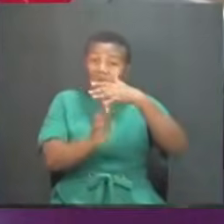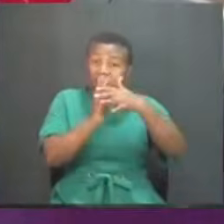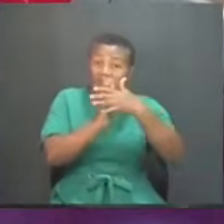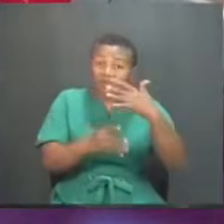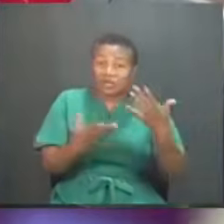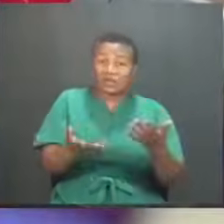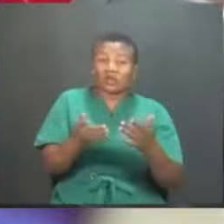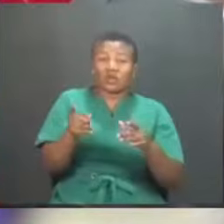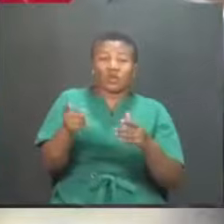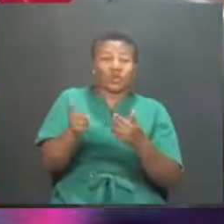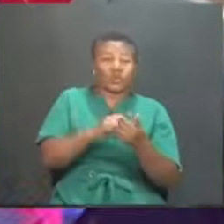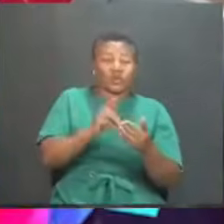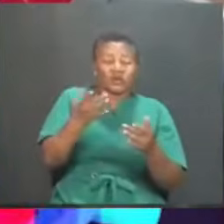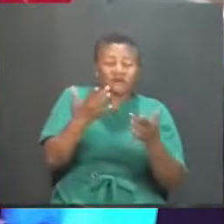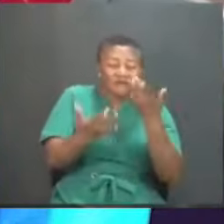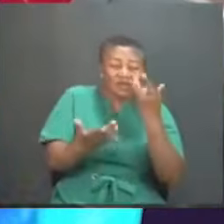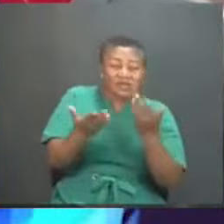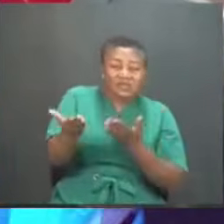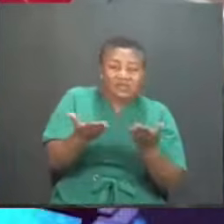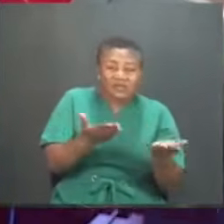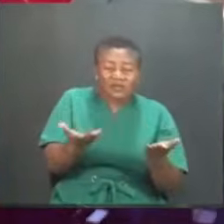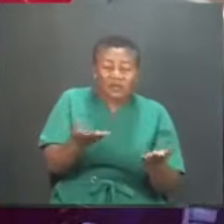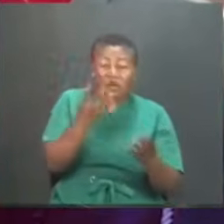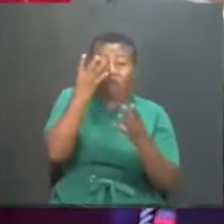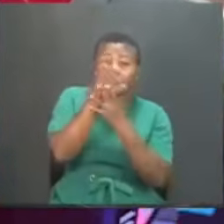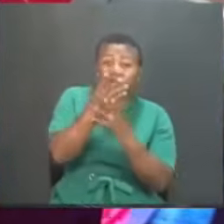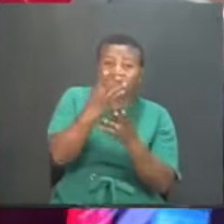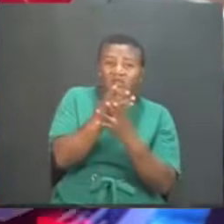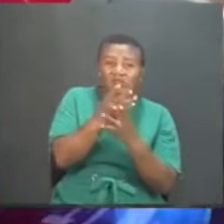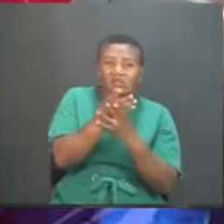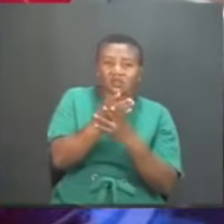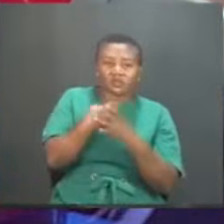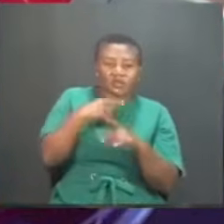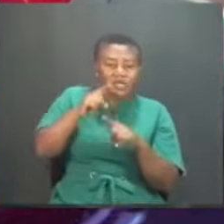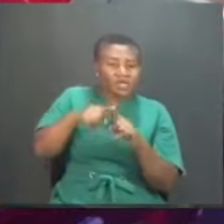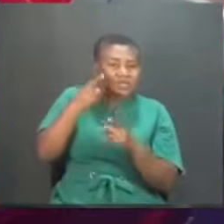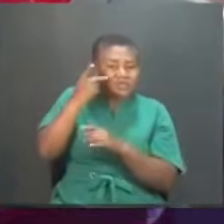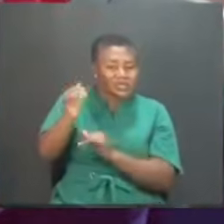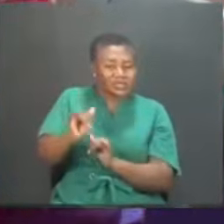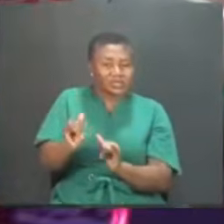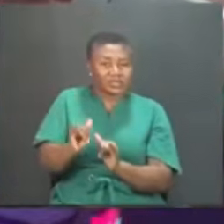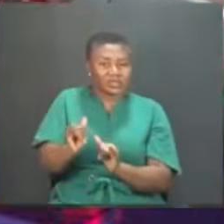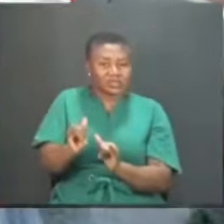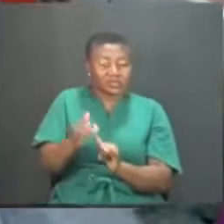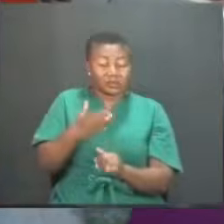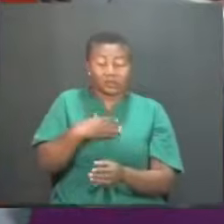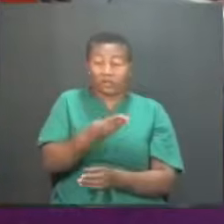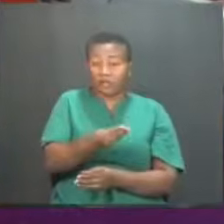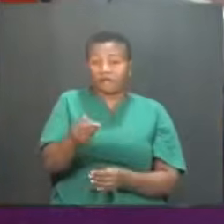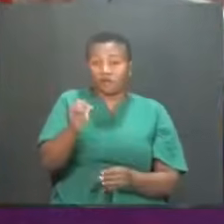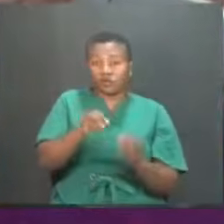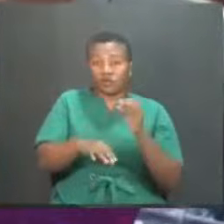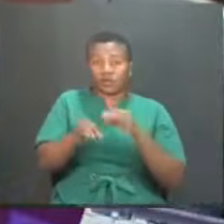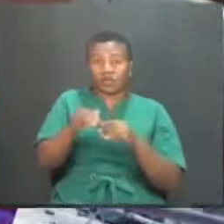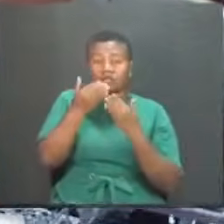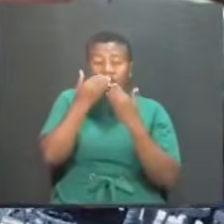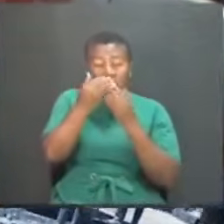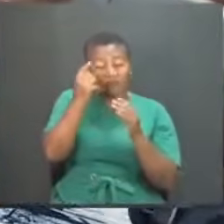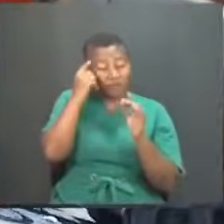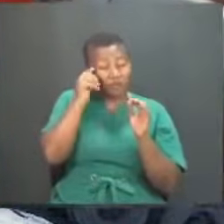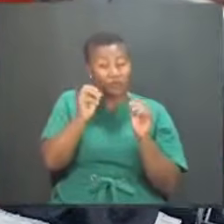service comes on board, or when the prisons are recruiting, we will not see anything of this nature. With these few comments, Mr. Speaker, I want to thank you for the